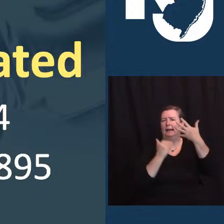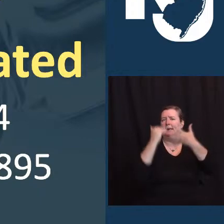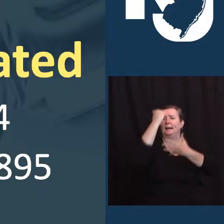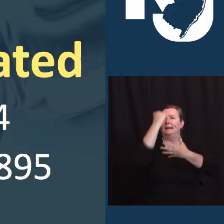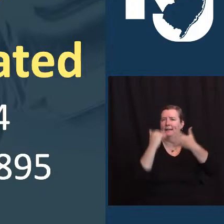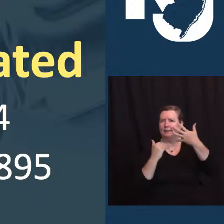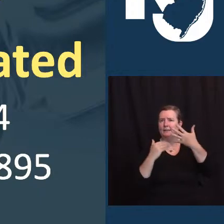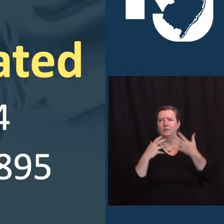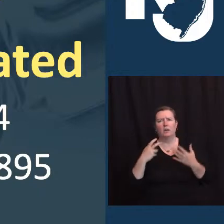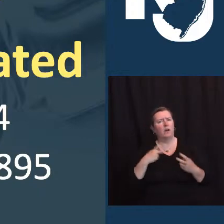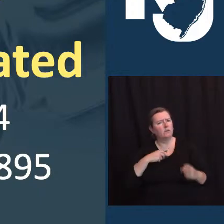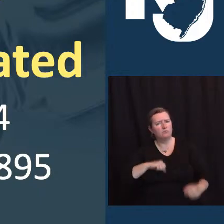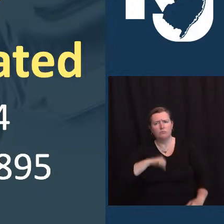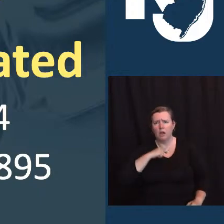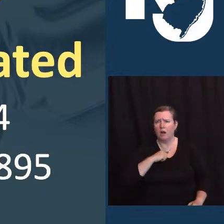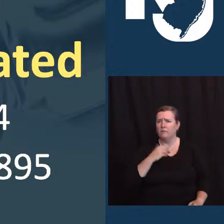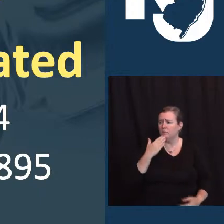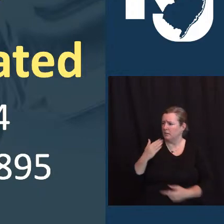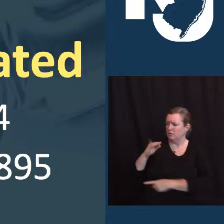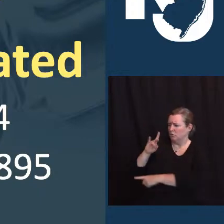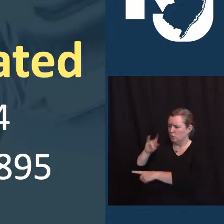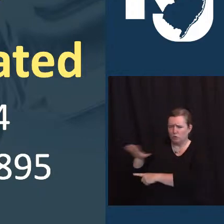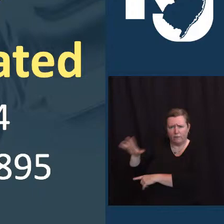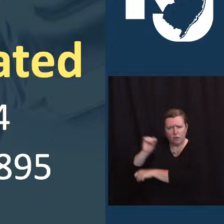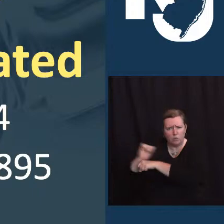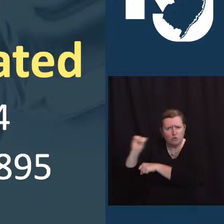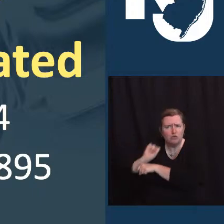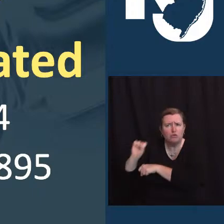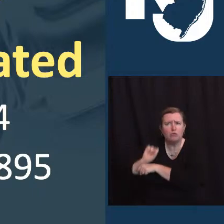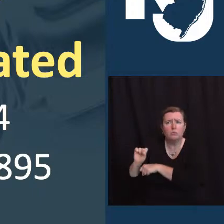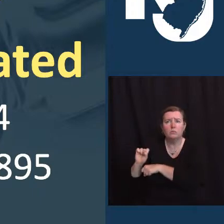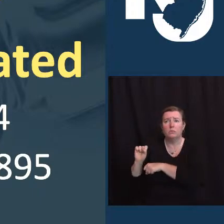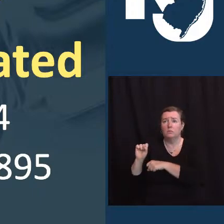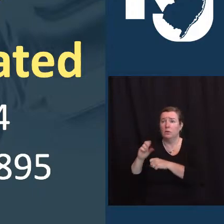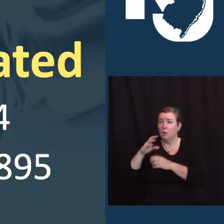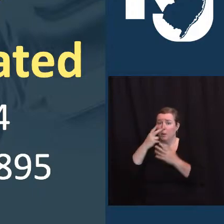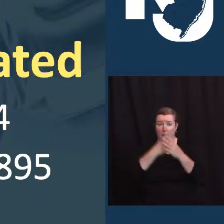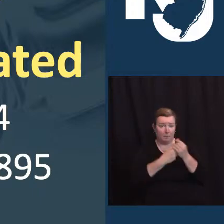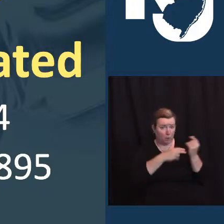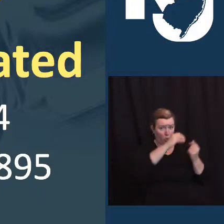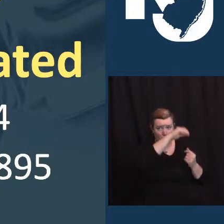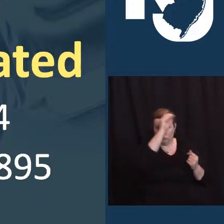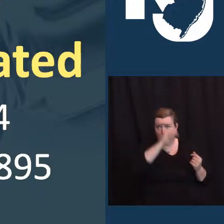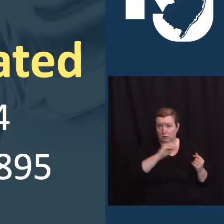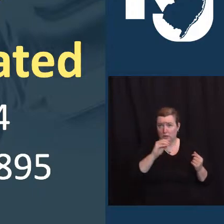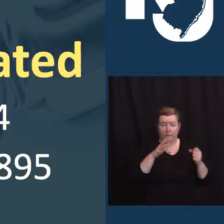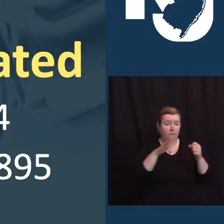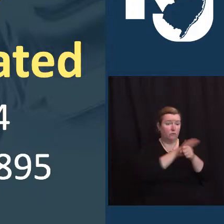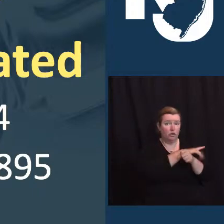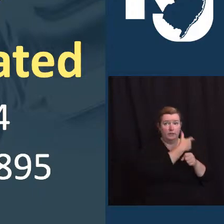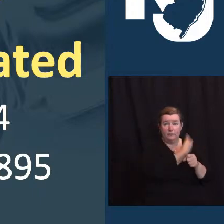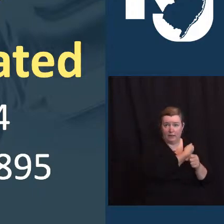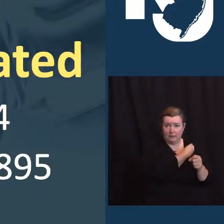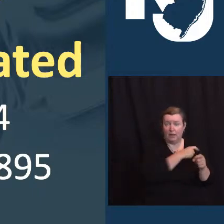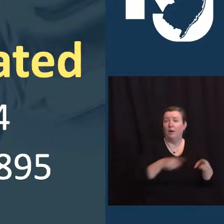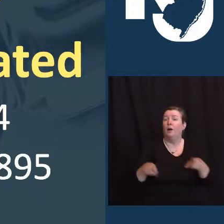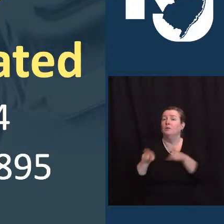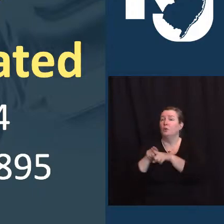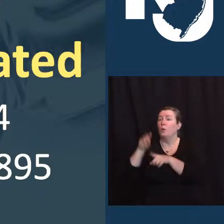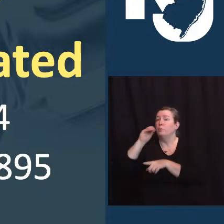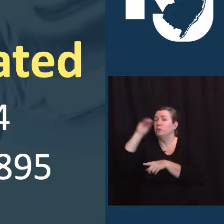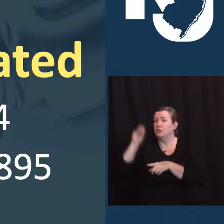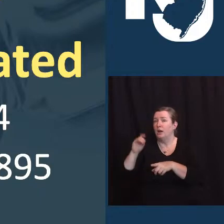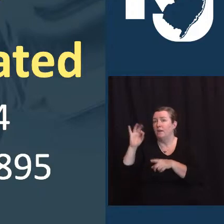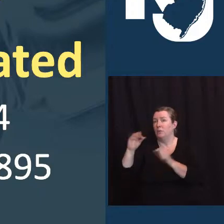with Judy's great work in both the percentage of our overall population now fully vaccinated, as well as the percentage of